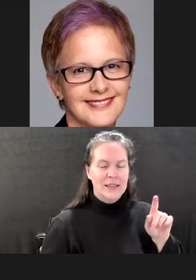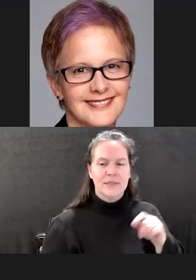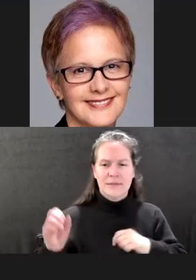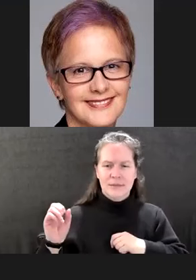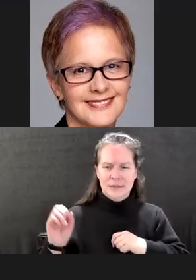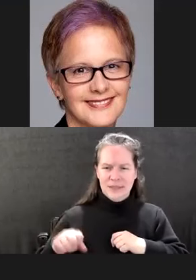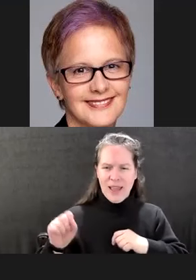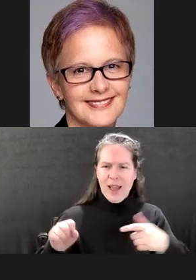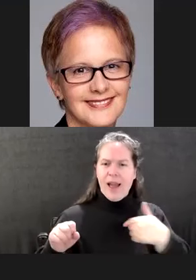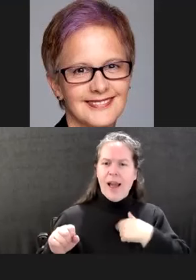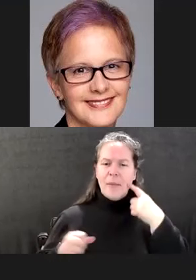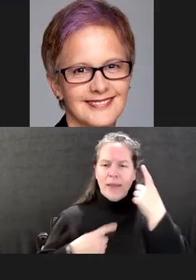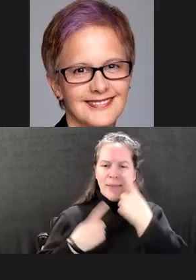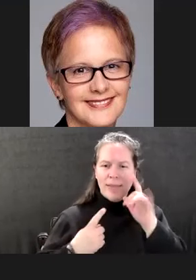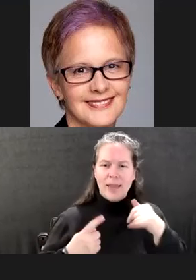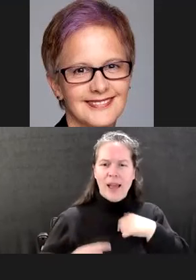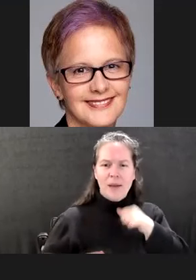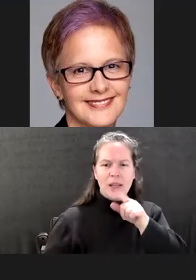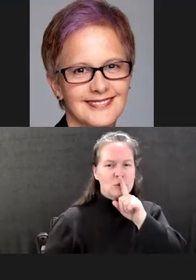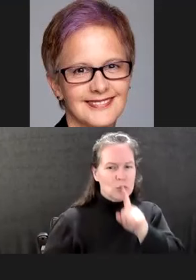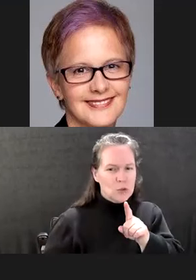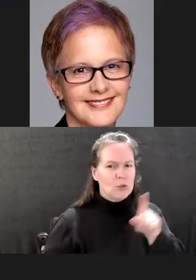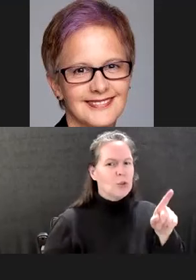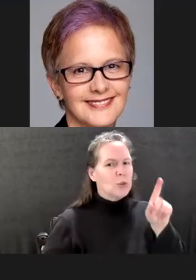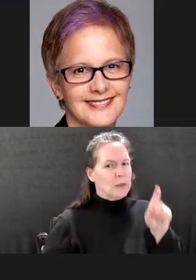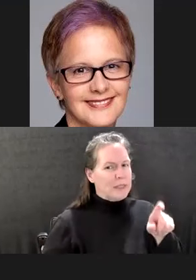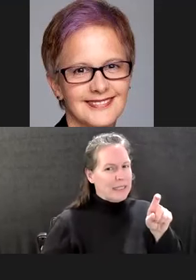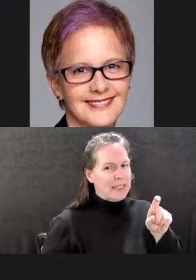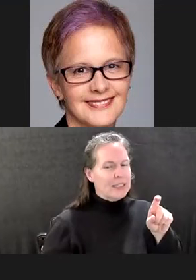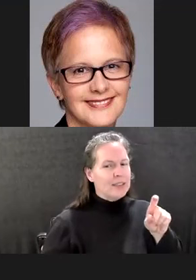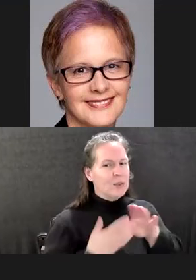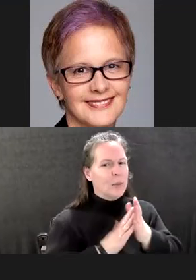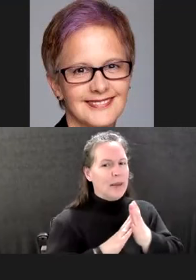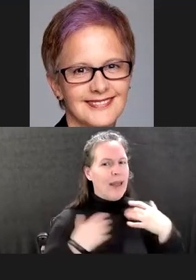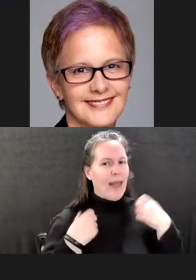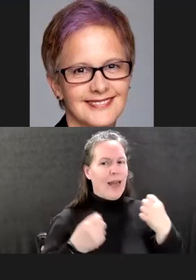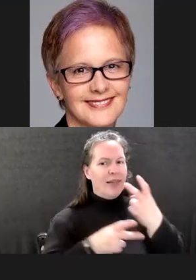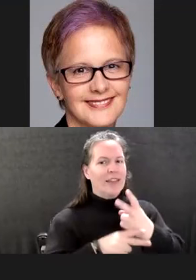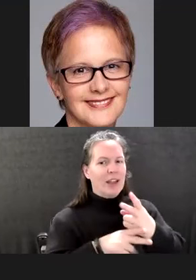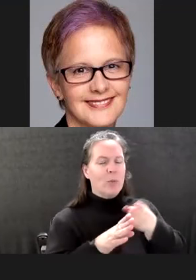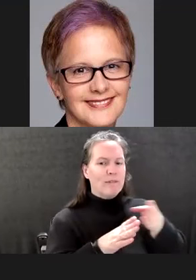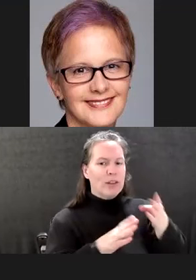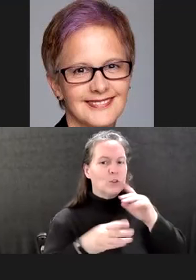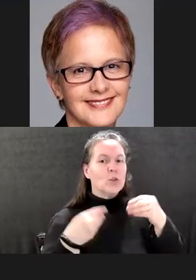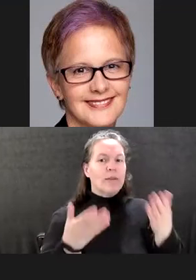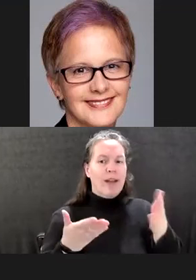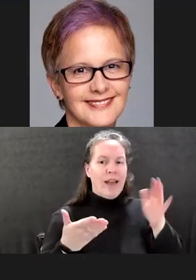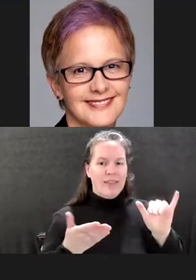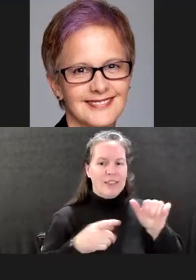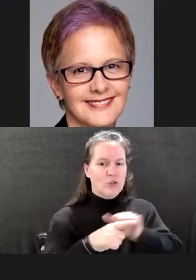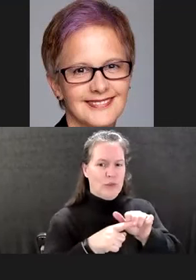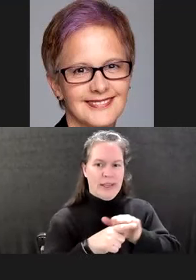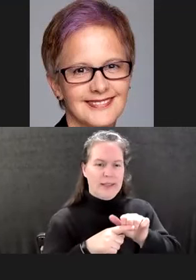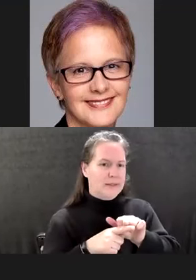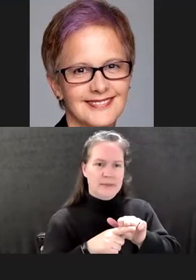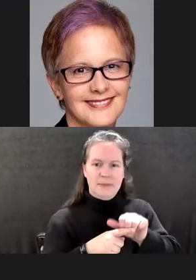Yeah, I'm thinking that I'm not sure that you need to be a healthcare professional to provide this training. I'm not